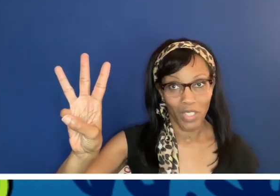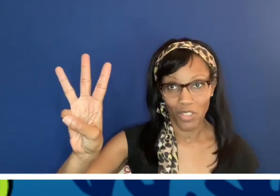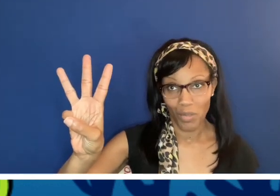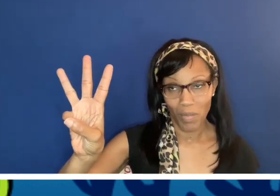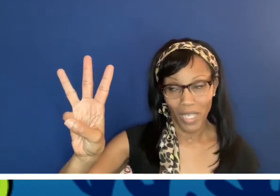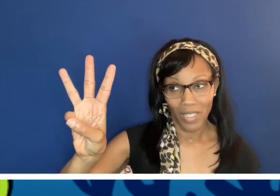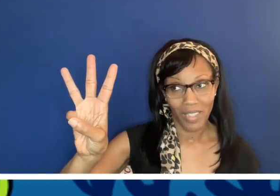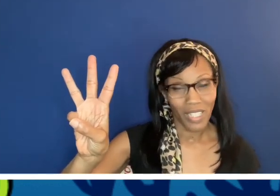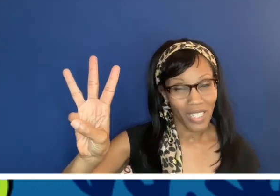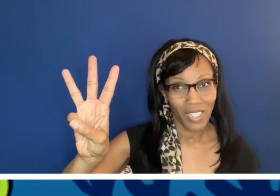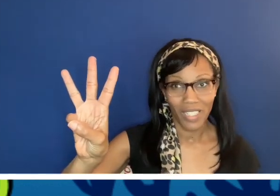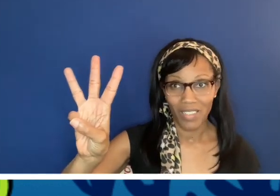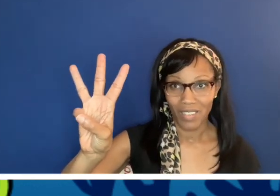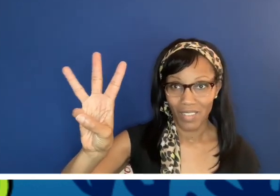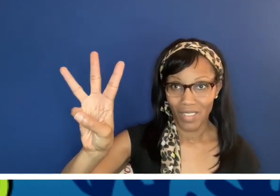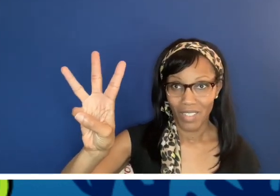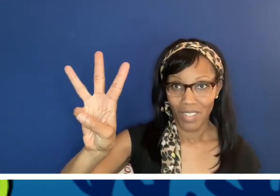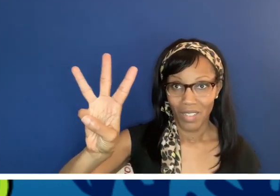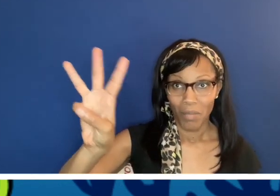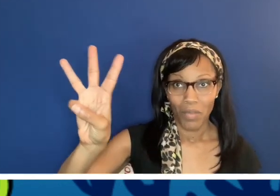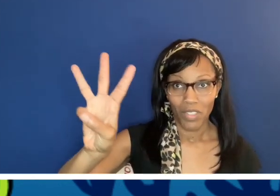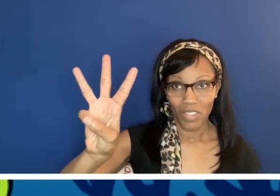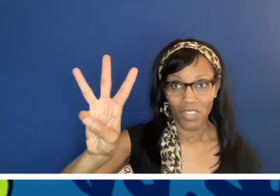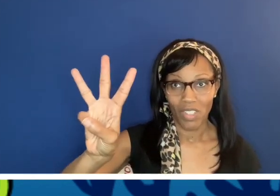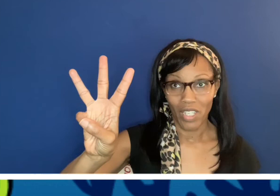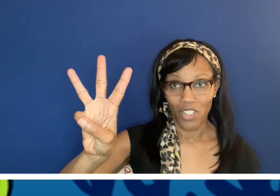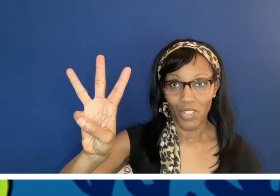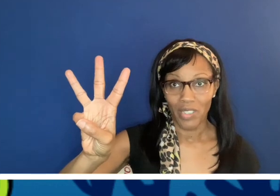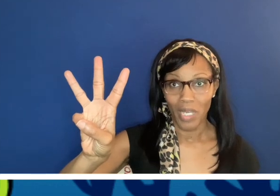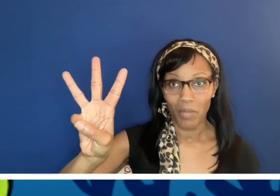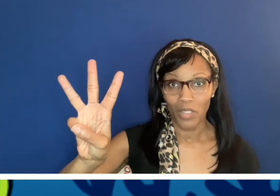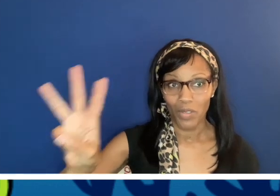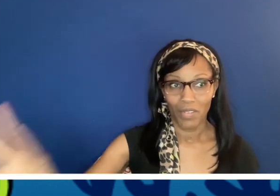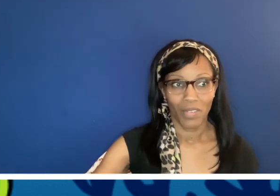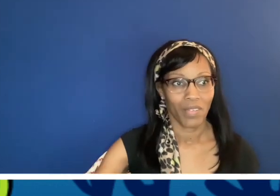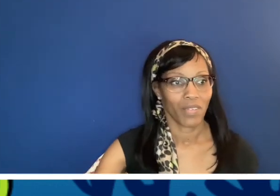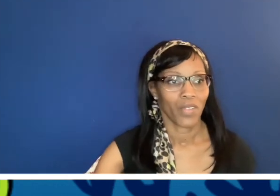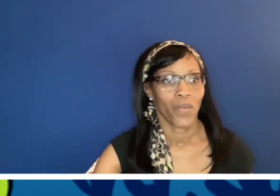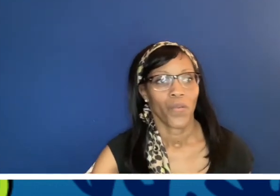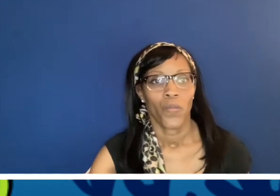number that you might think it is. But this is the letter W.